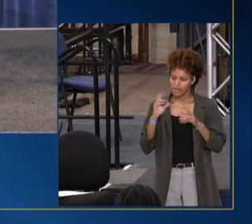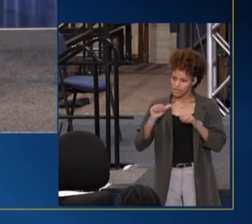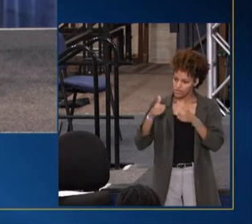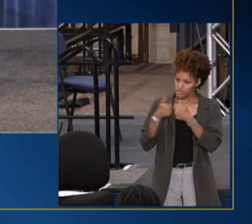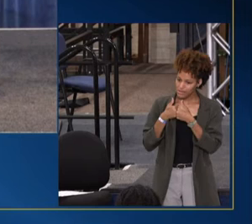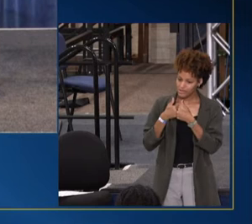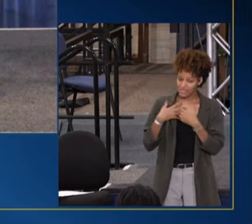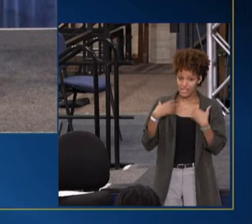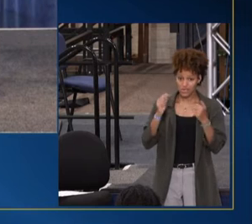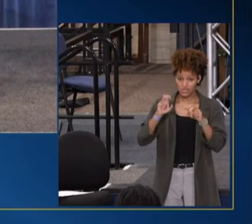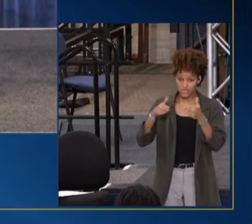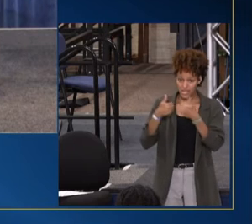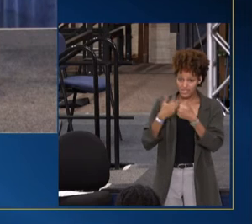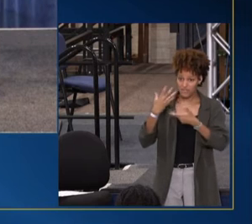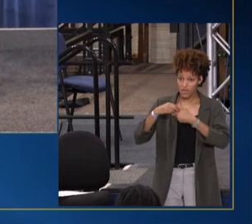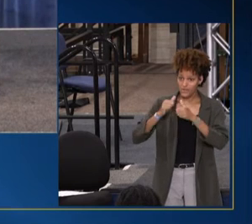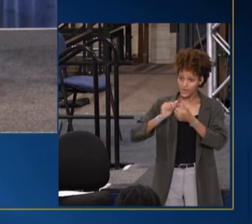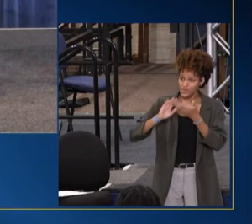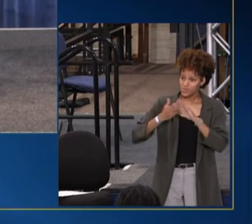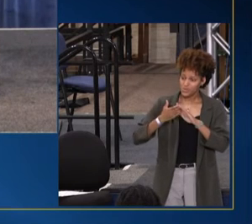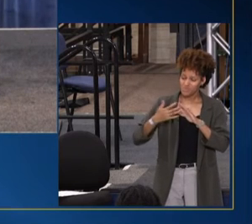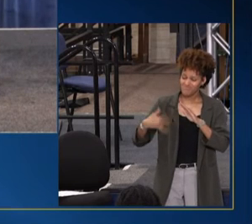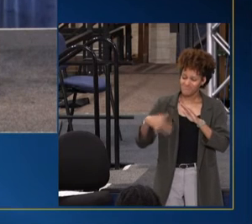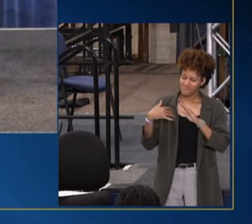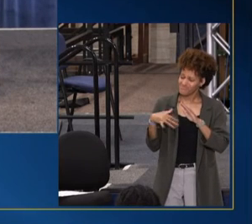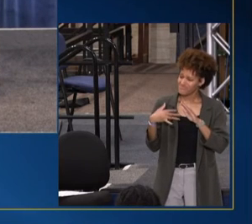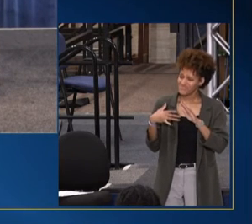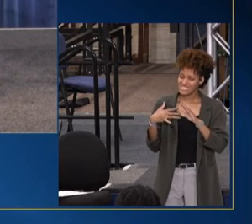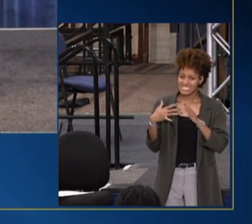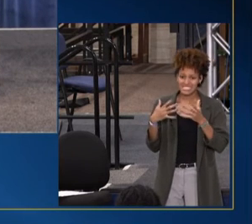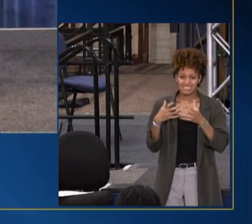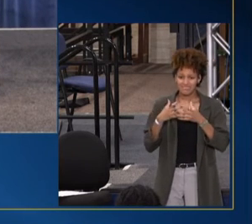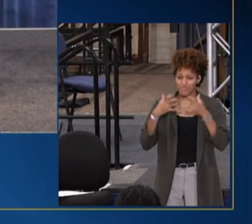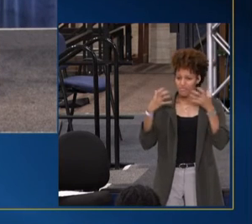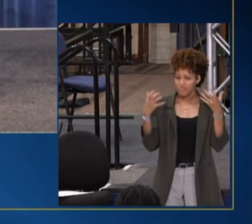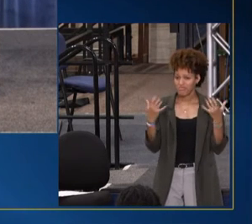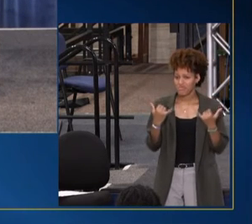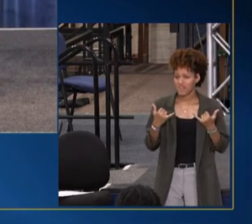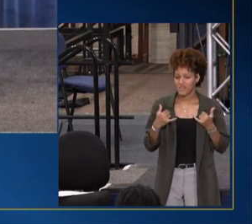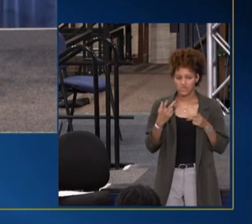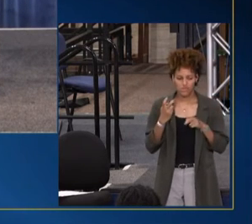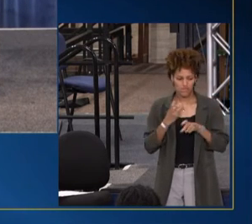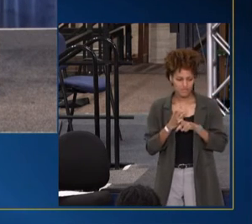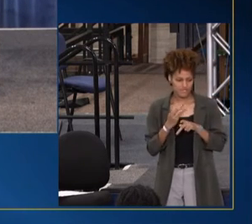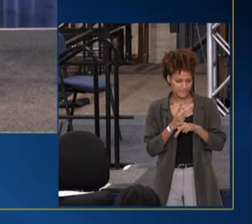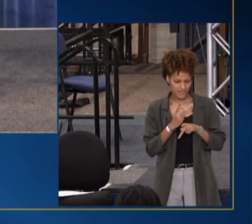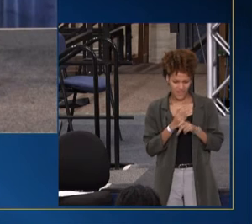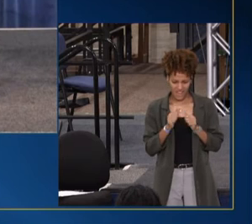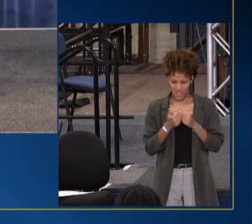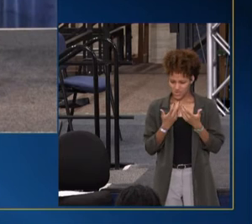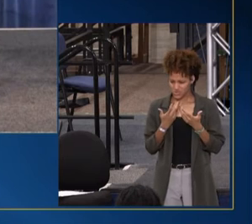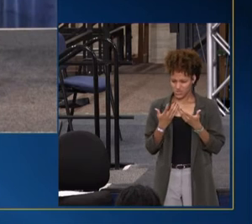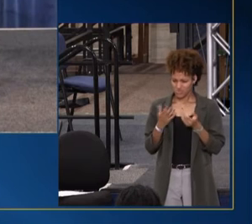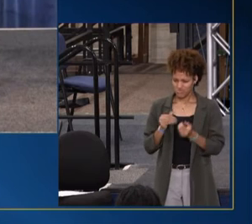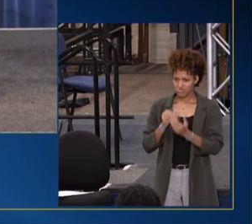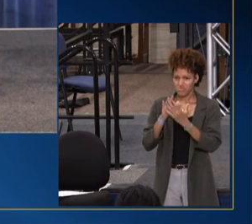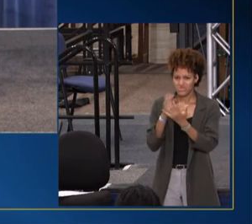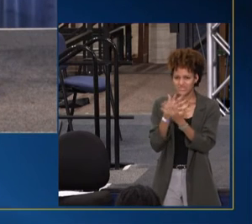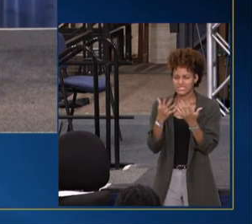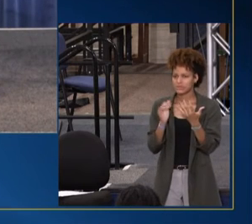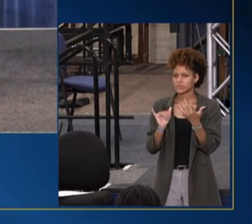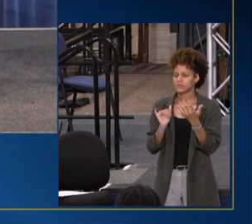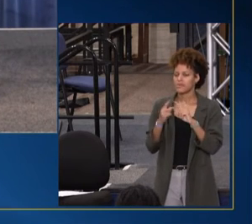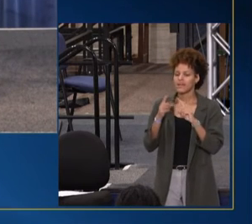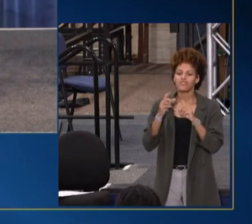health challenges facing our community are so immense right now, it becomes hard to figure out how to tackle them. And I do think a lot of it comes back